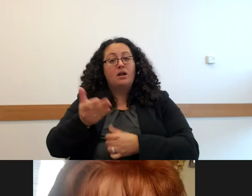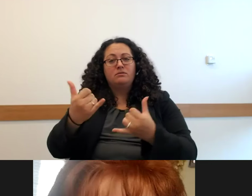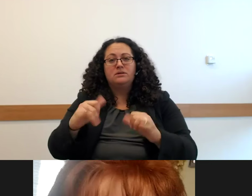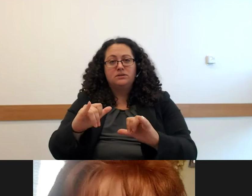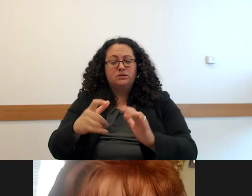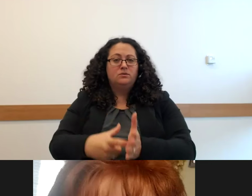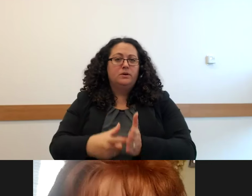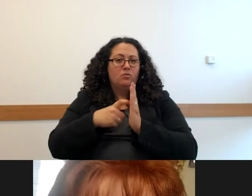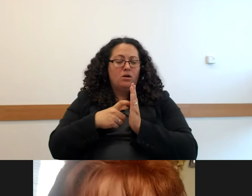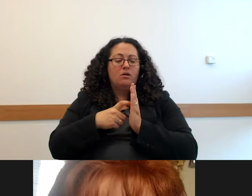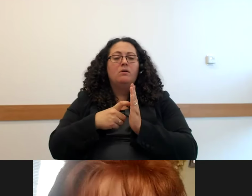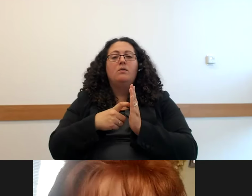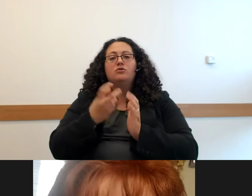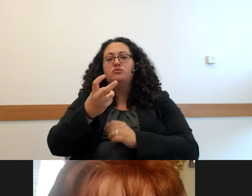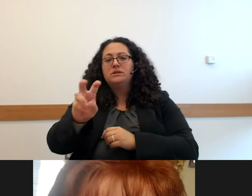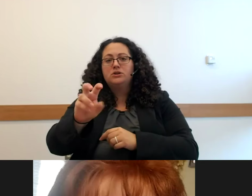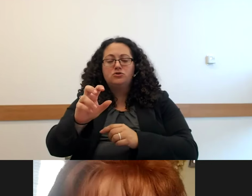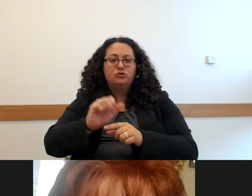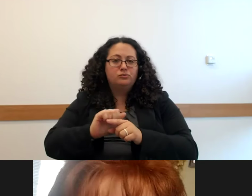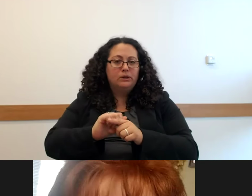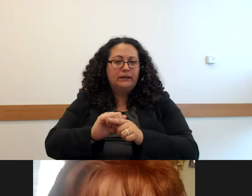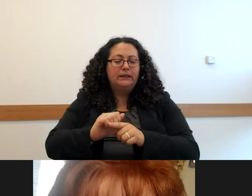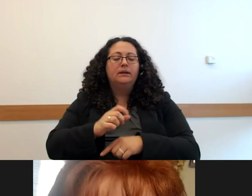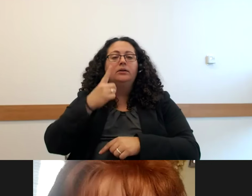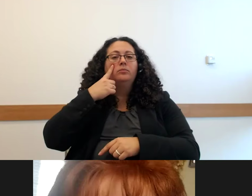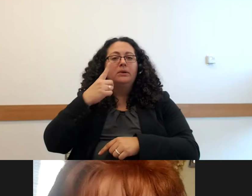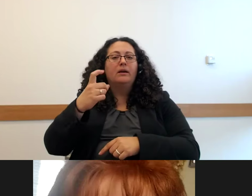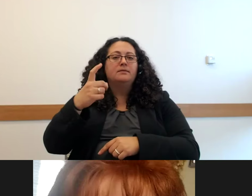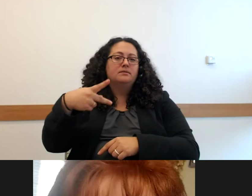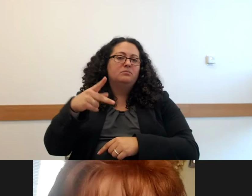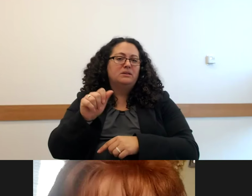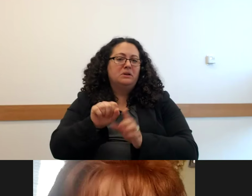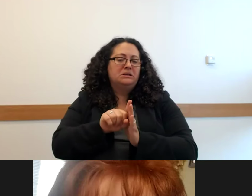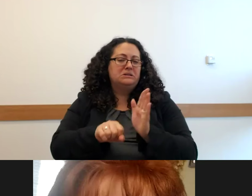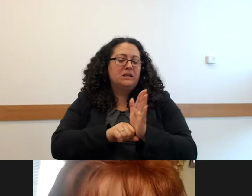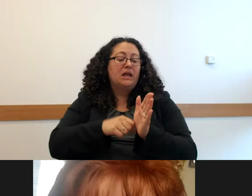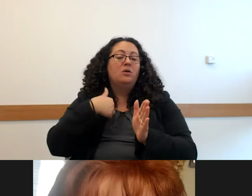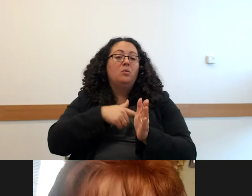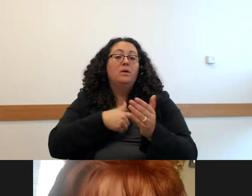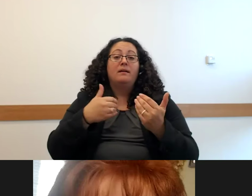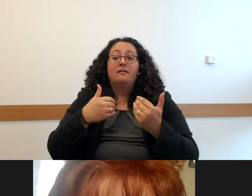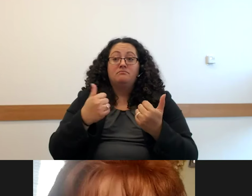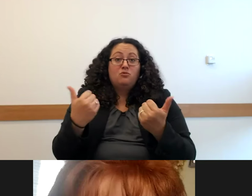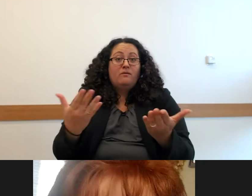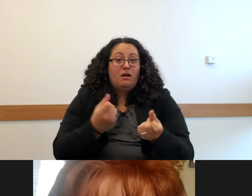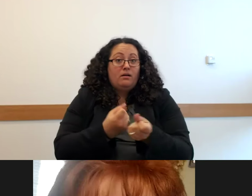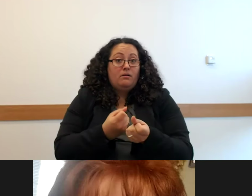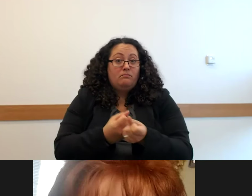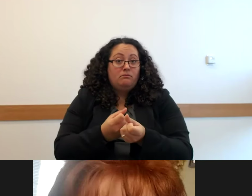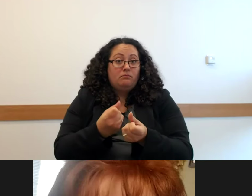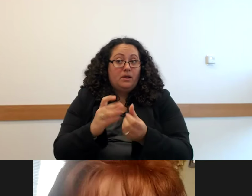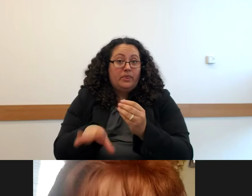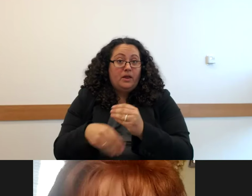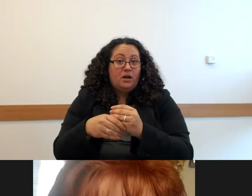go through transition training because of the state of Pennsylvania. We happily accommodated. But the fact